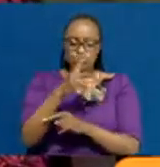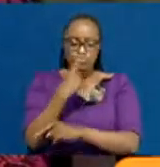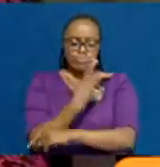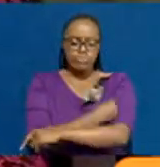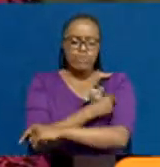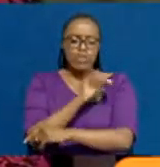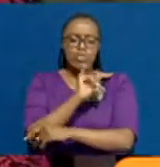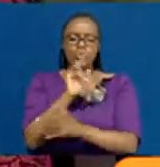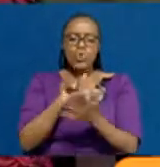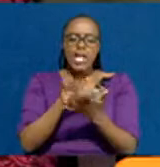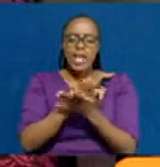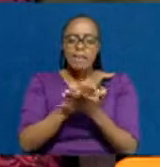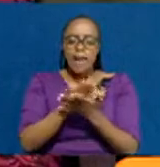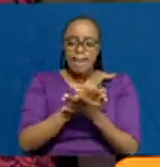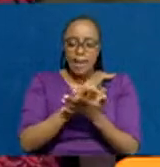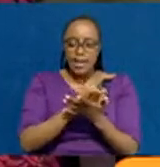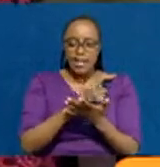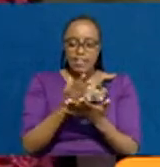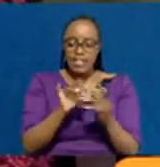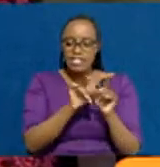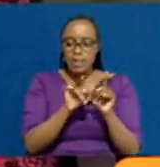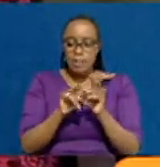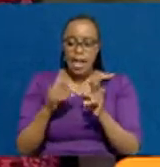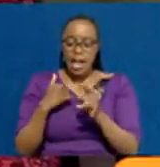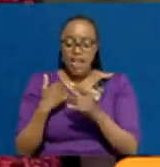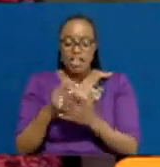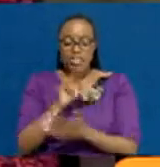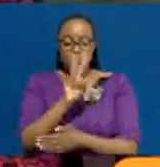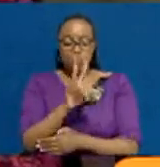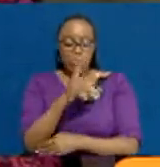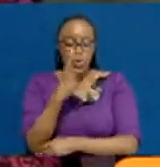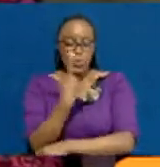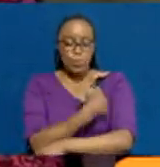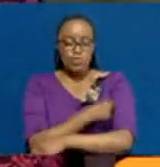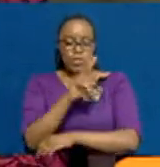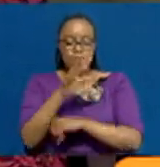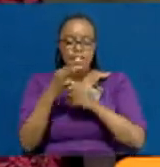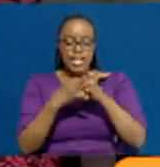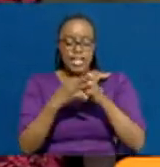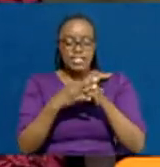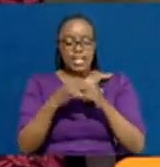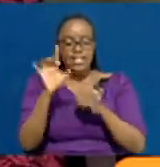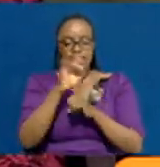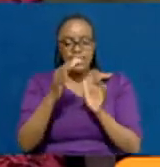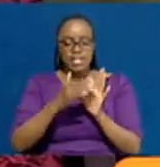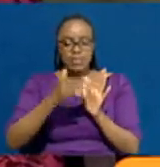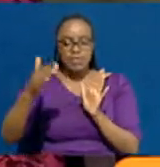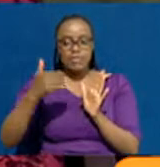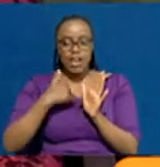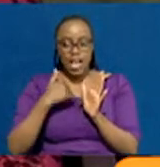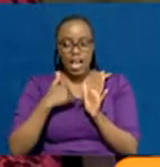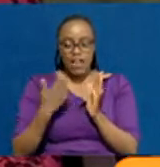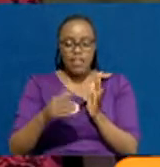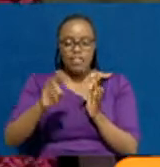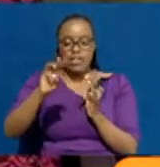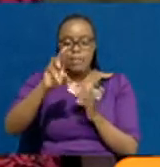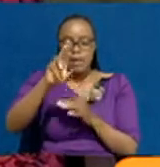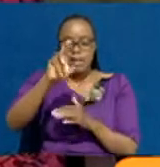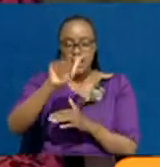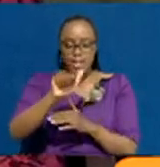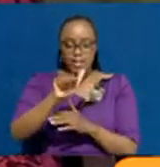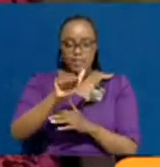the primary dose. Yeah. For Sinopharm, again, 2 doses, 28 days apart, just like for the mRNA